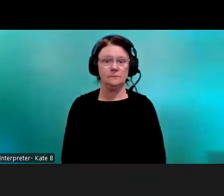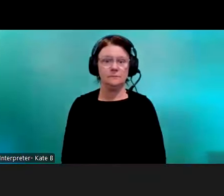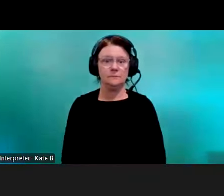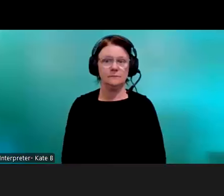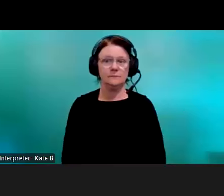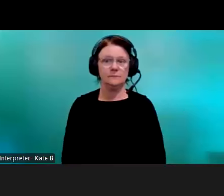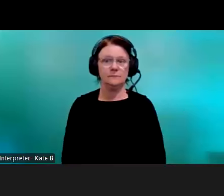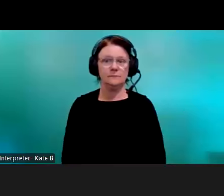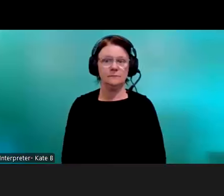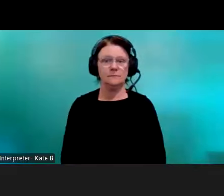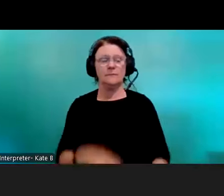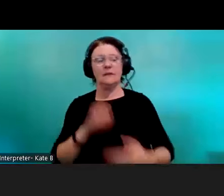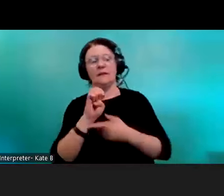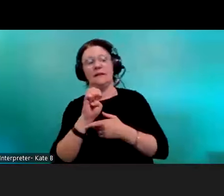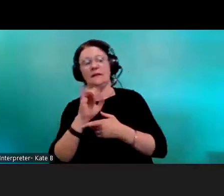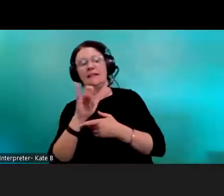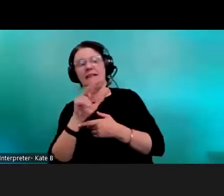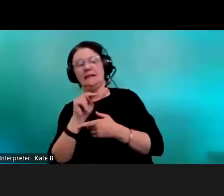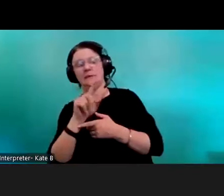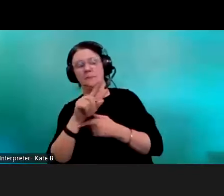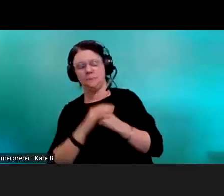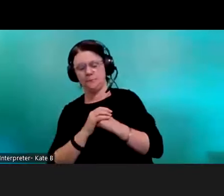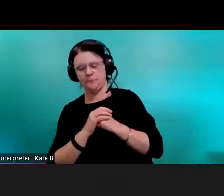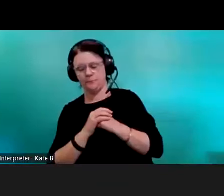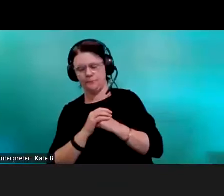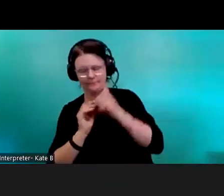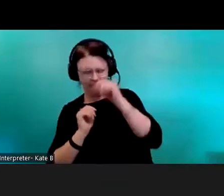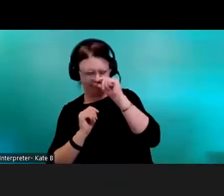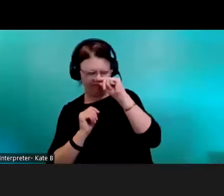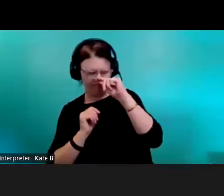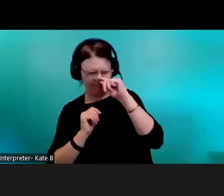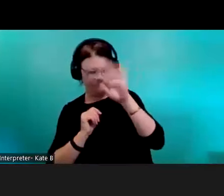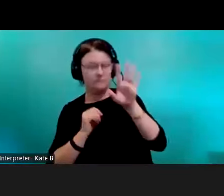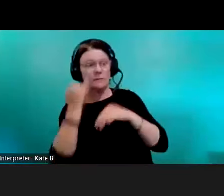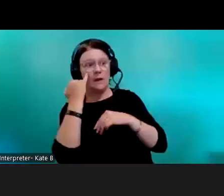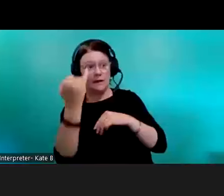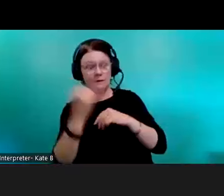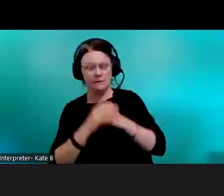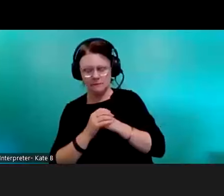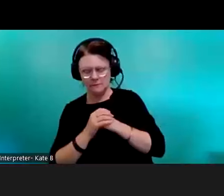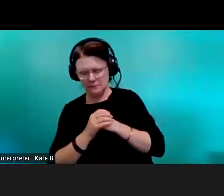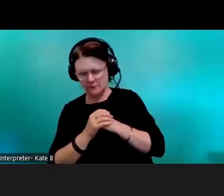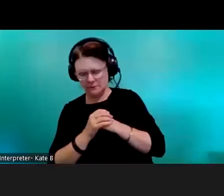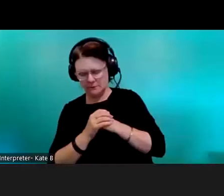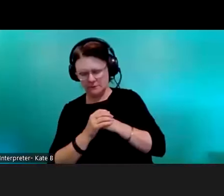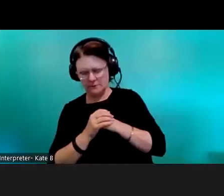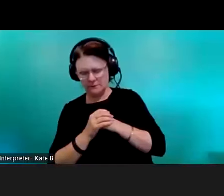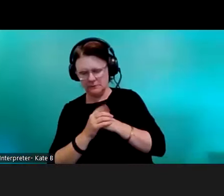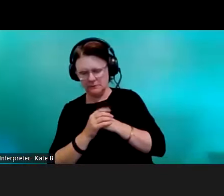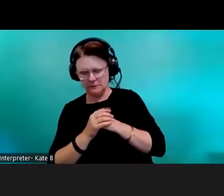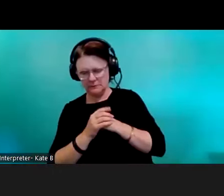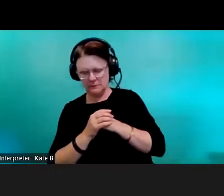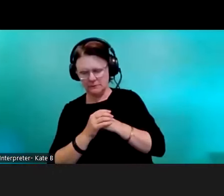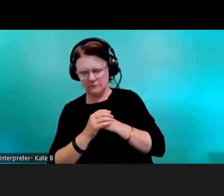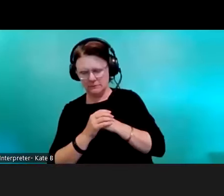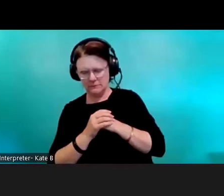Maybe while we wait to see if anybody else has a question, I had another thought as part of our discussion just now that wasn't